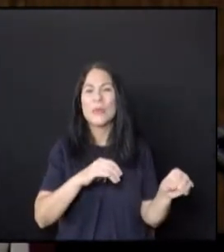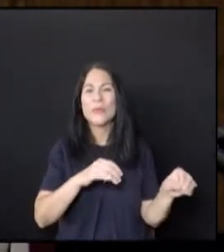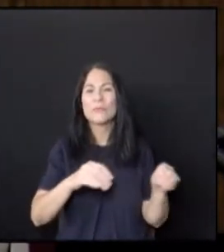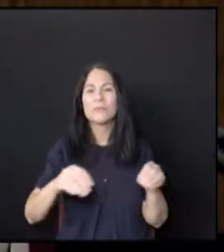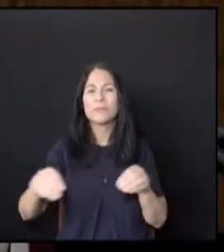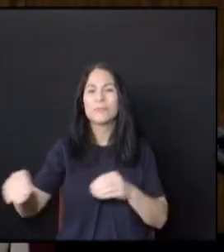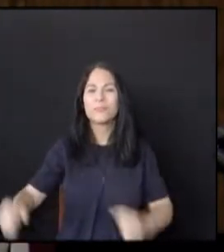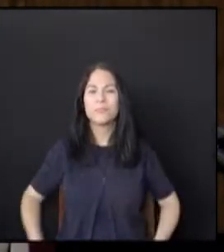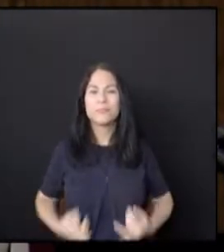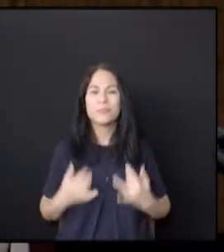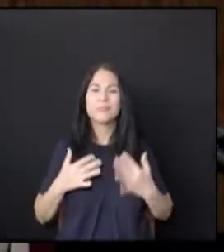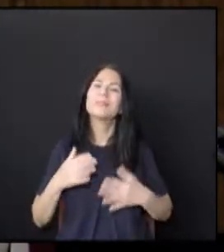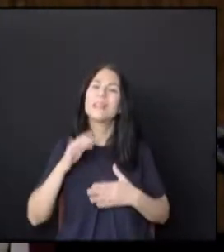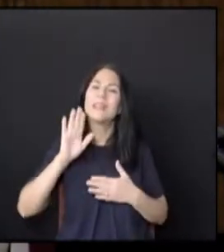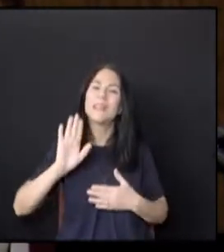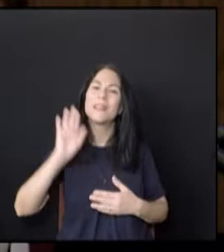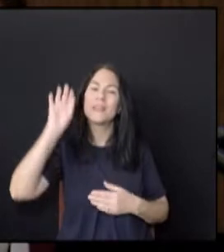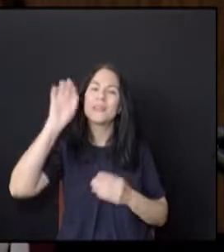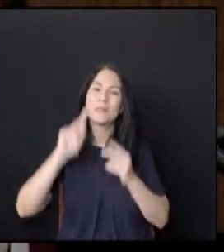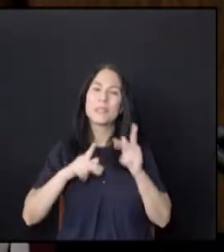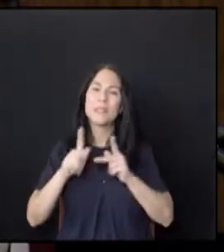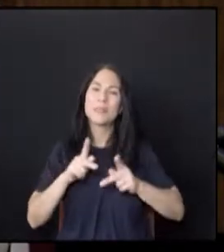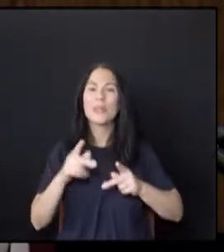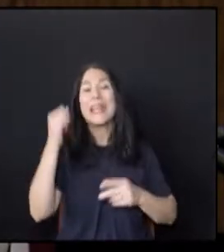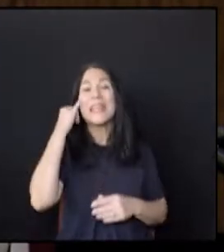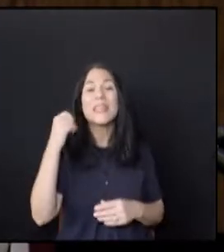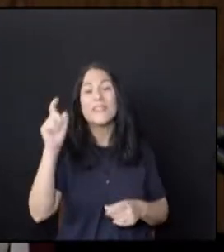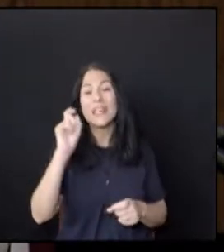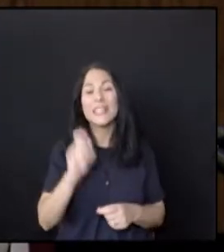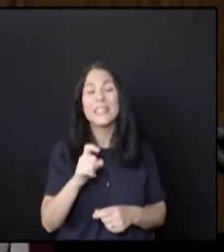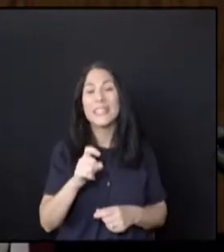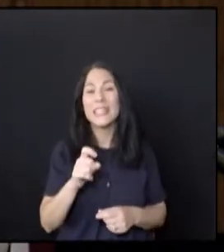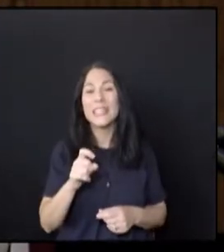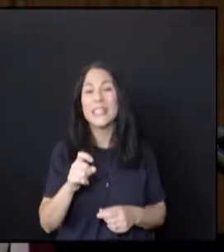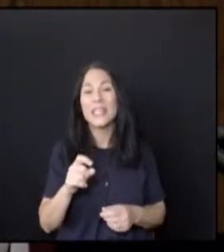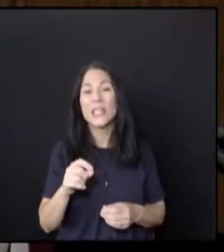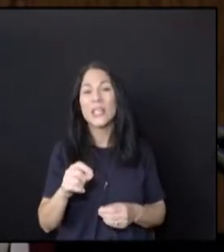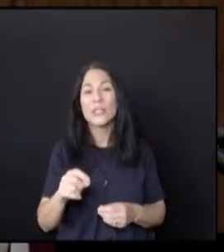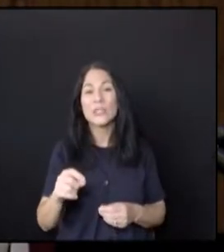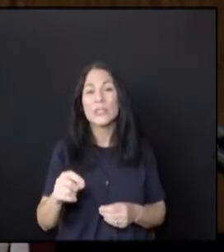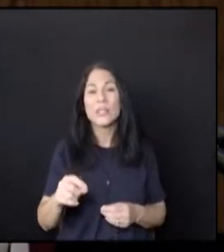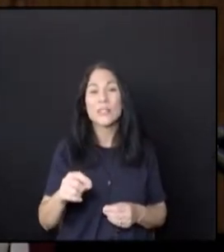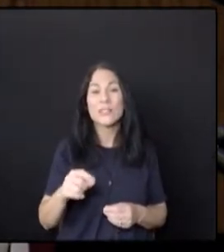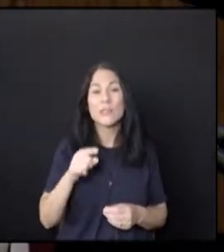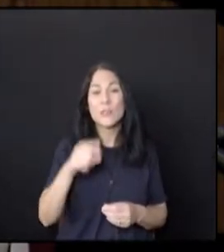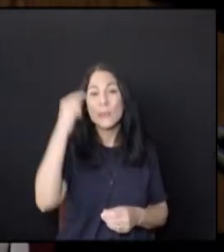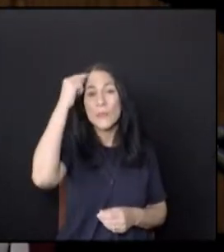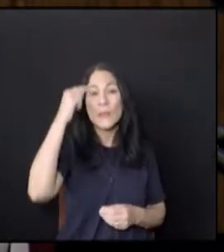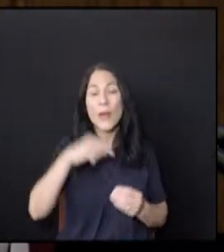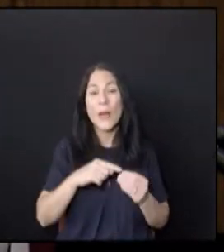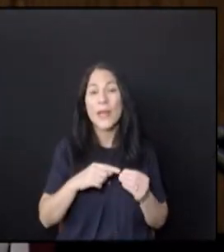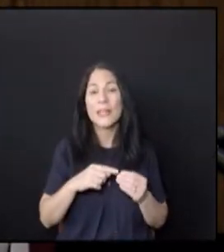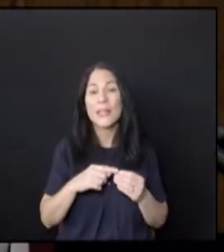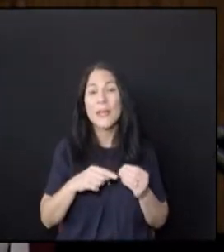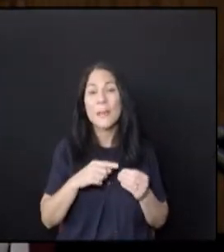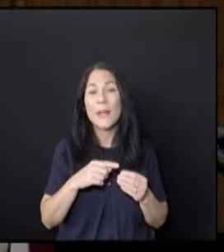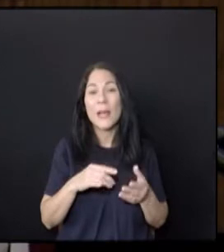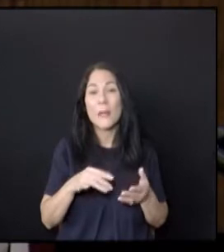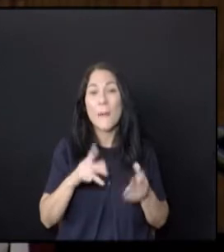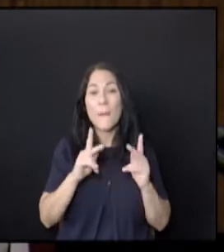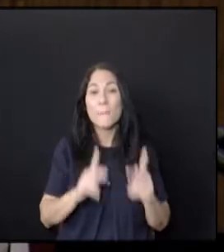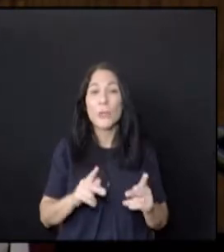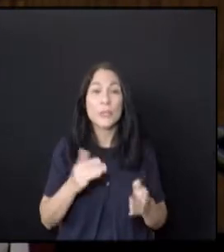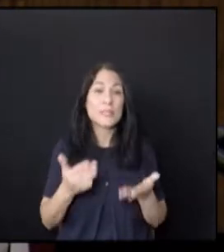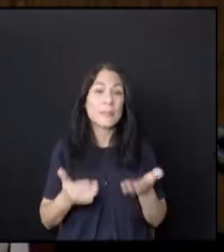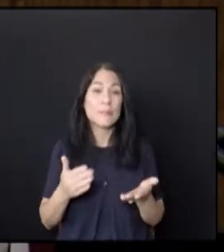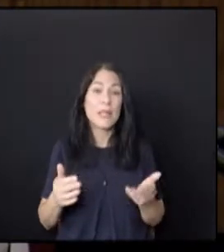you, If a need was brought to your mind, to reach out to them right now. If somebody in the room with you, if you felt like that the Lord